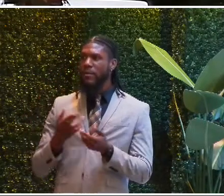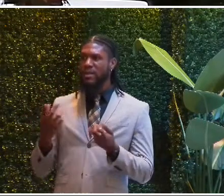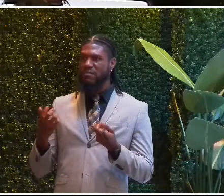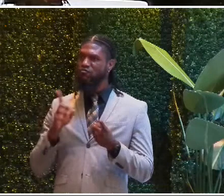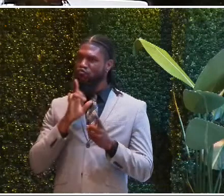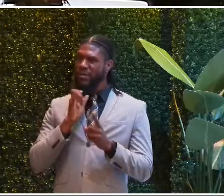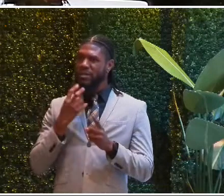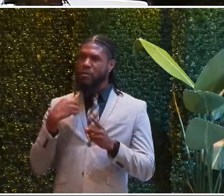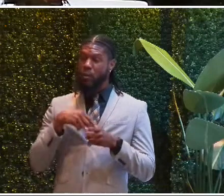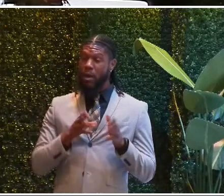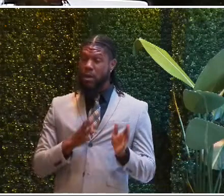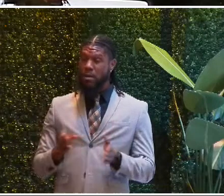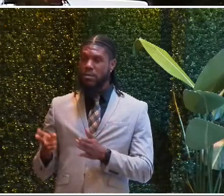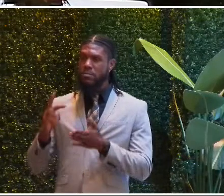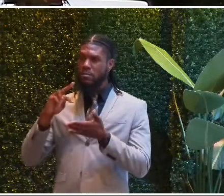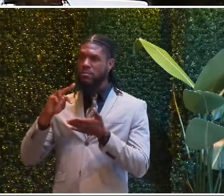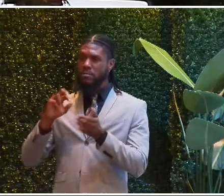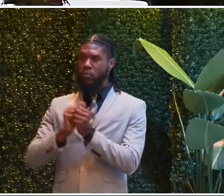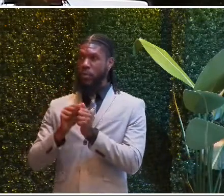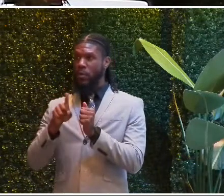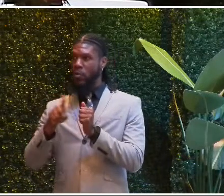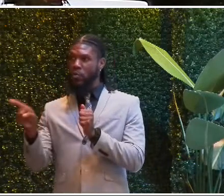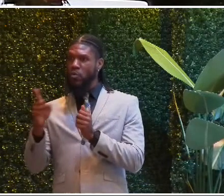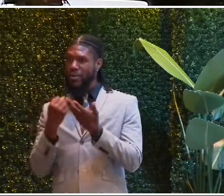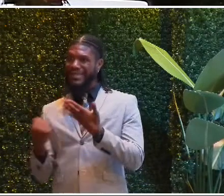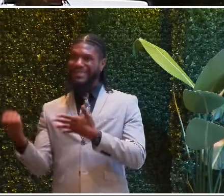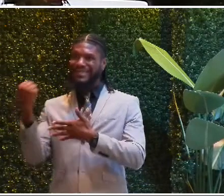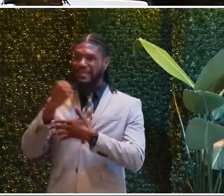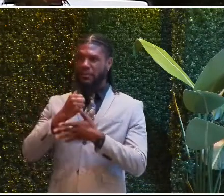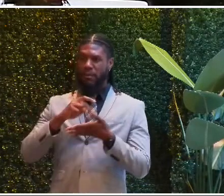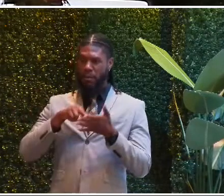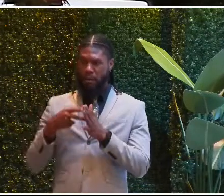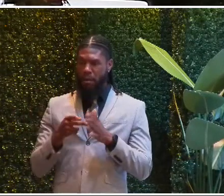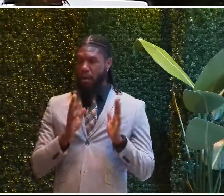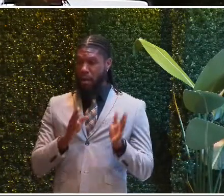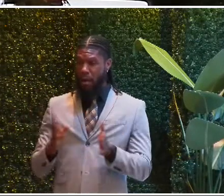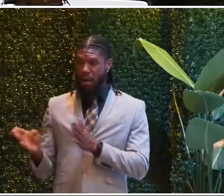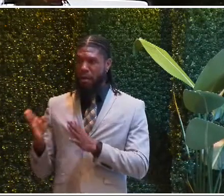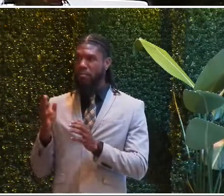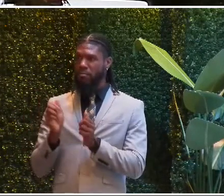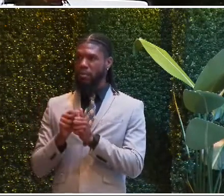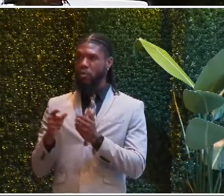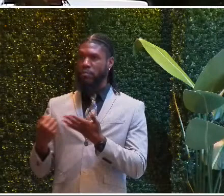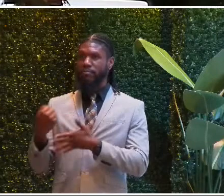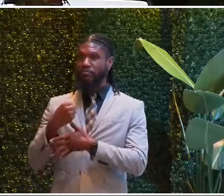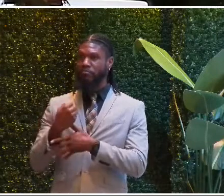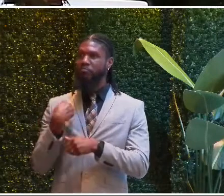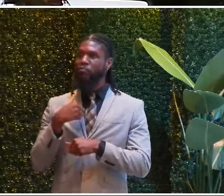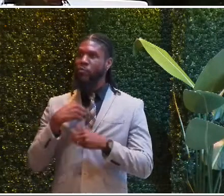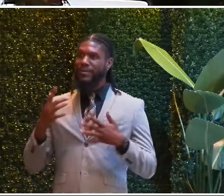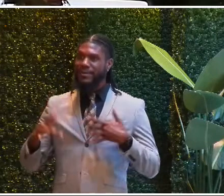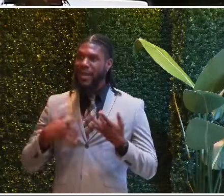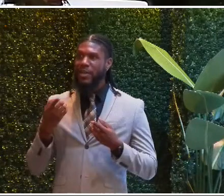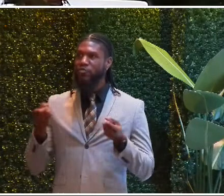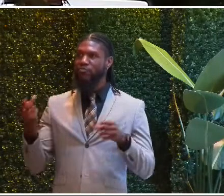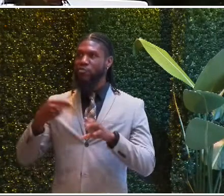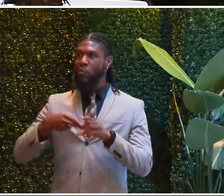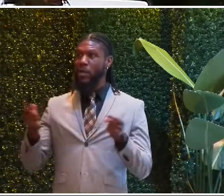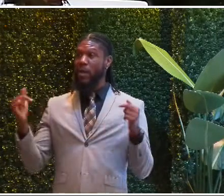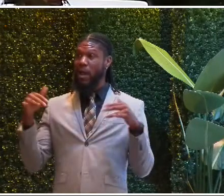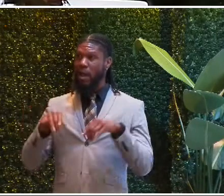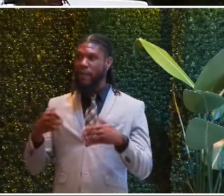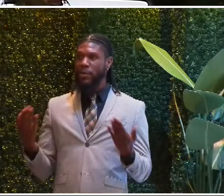intentionally designed with you in mind. So we're really excited to have you here in Baltimore, getting